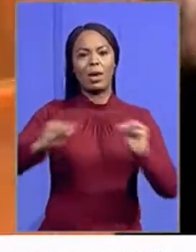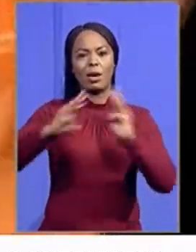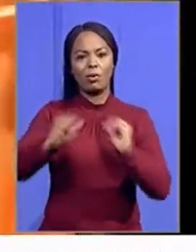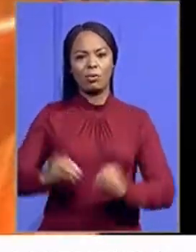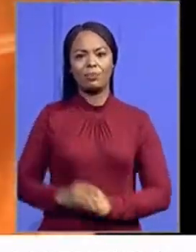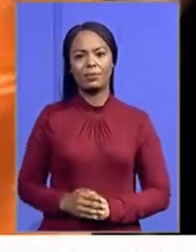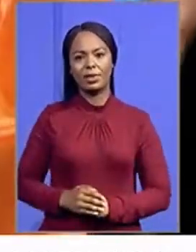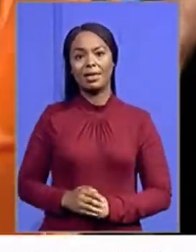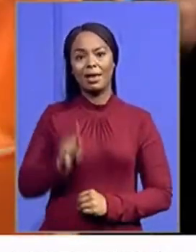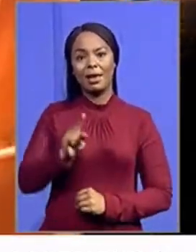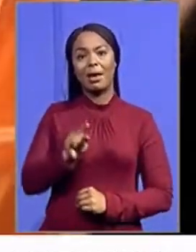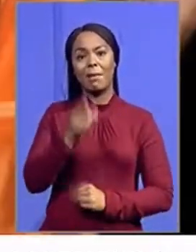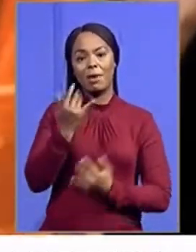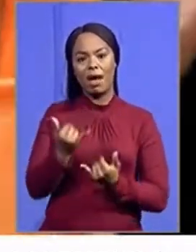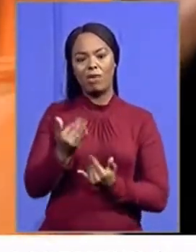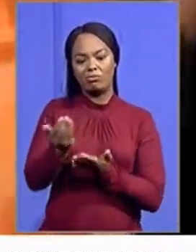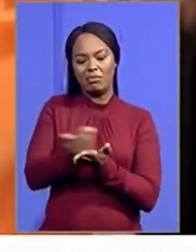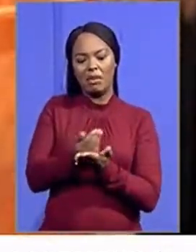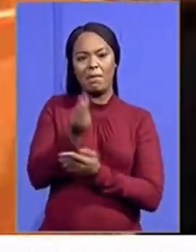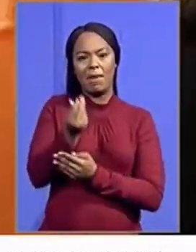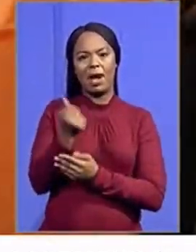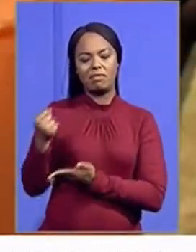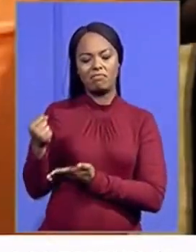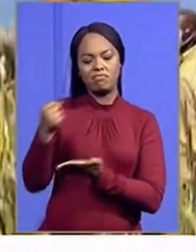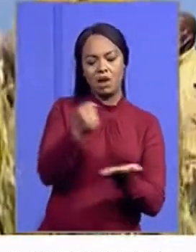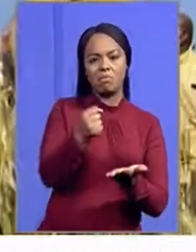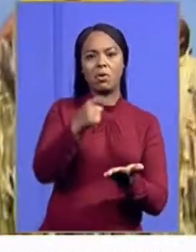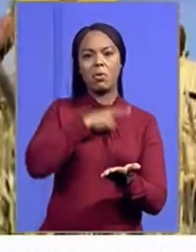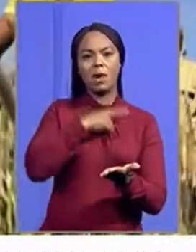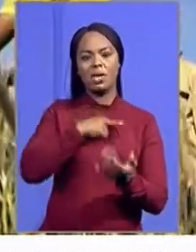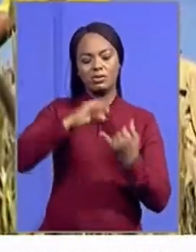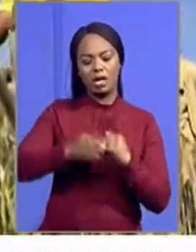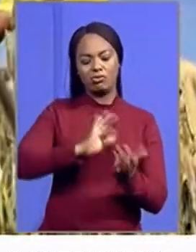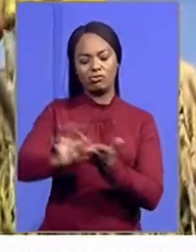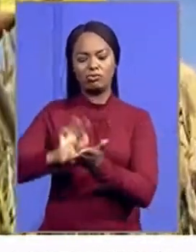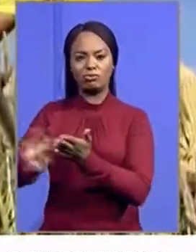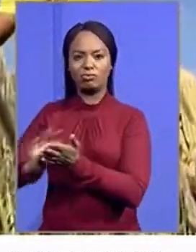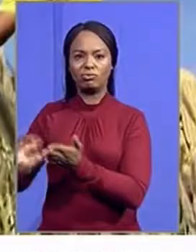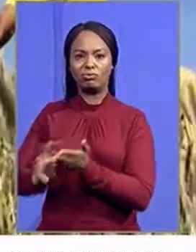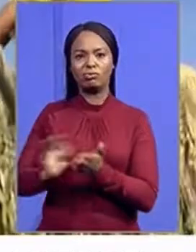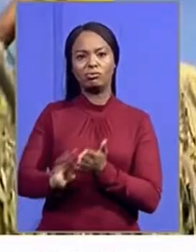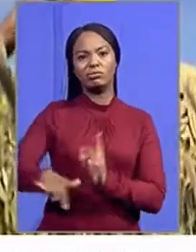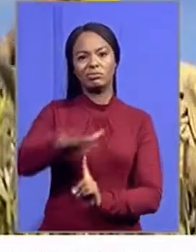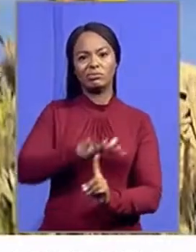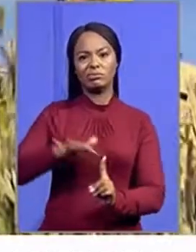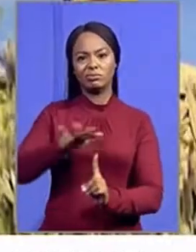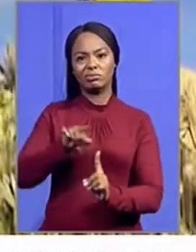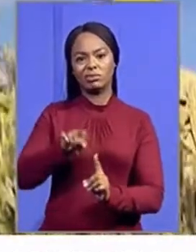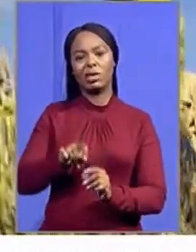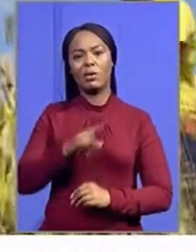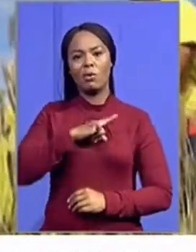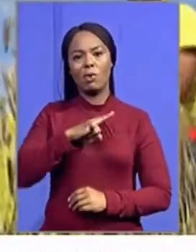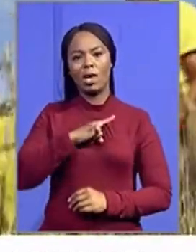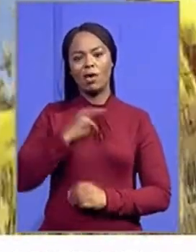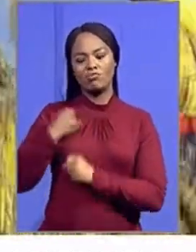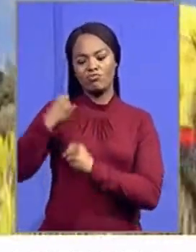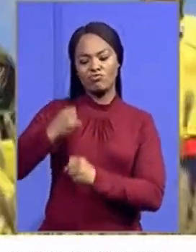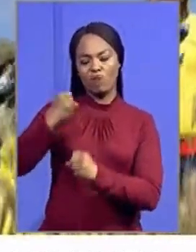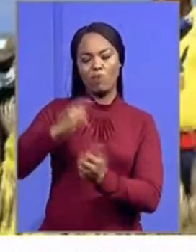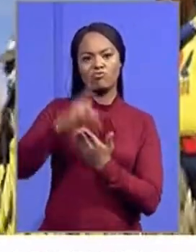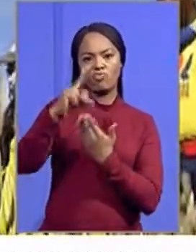go netefatsa fa mebila ya Bloemfontein e phepafadiwa ka go tlhama dikgaolo tse di tsamaisana le melawana ya toropo ya phepafatso. You